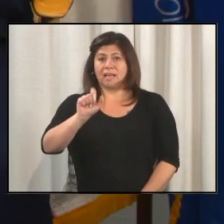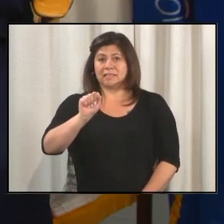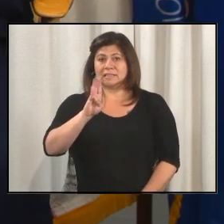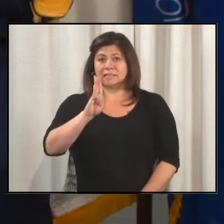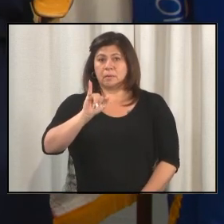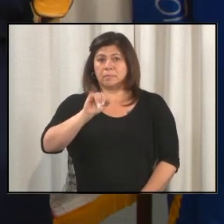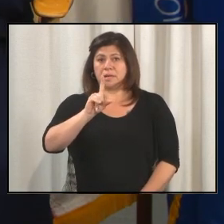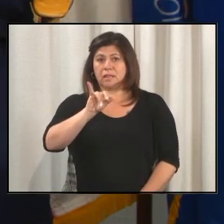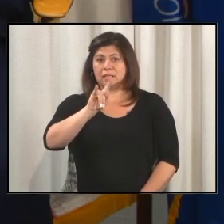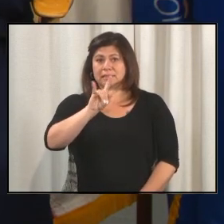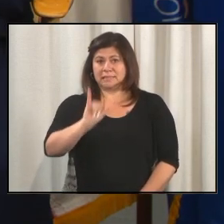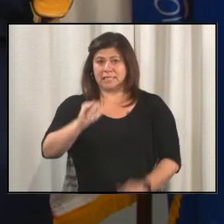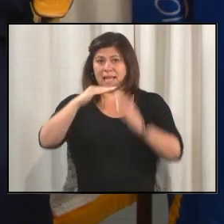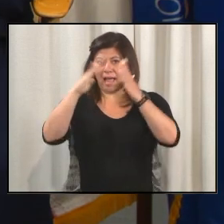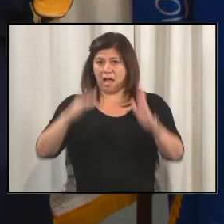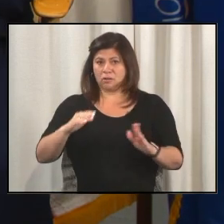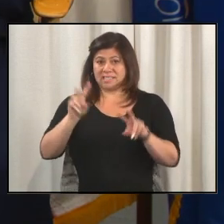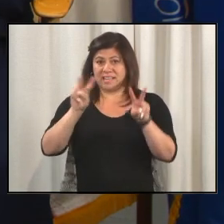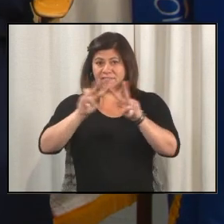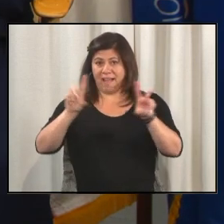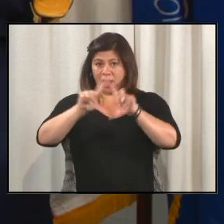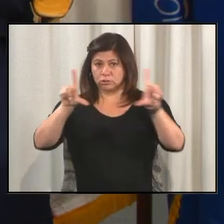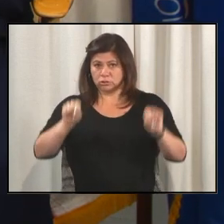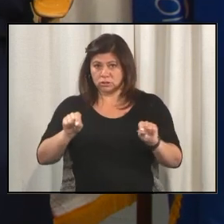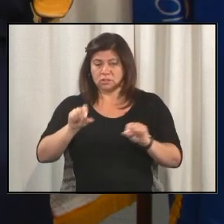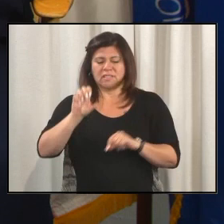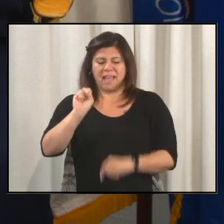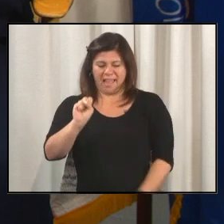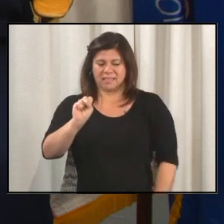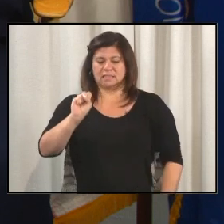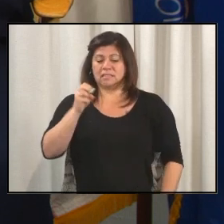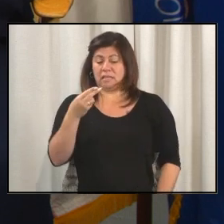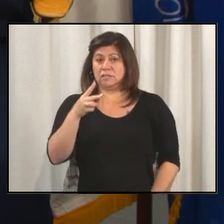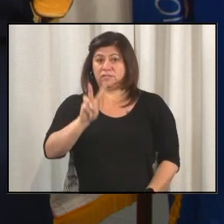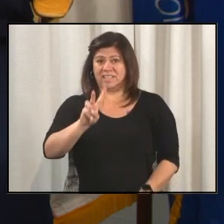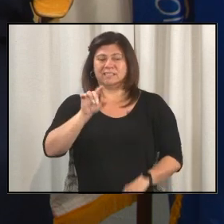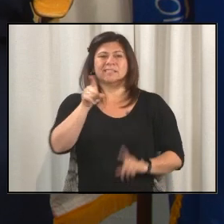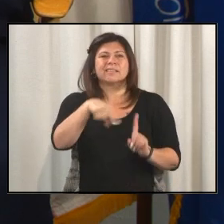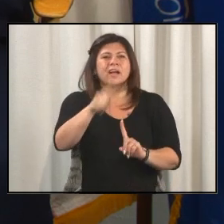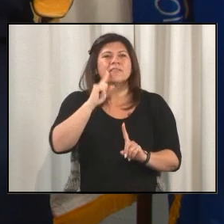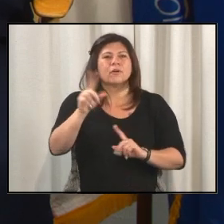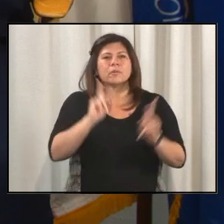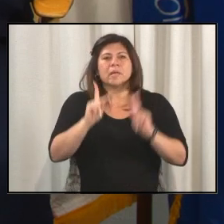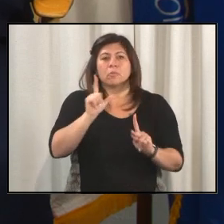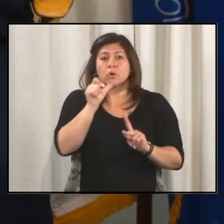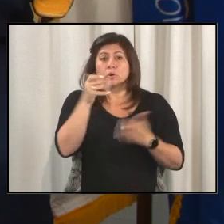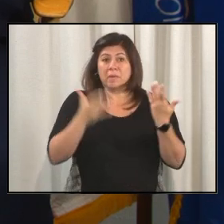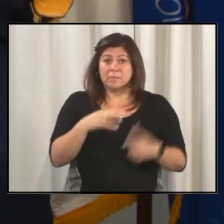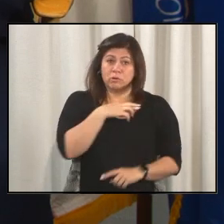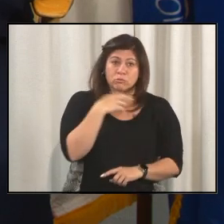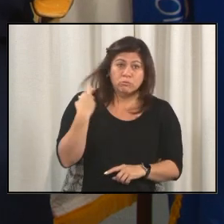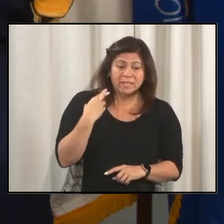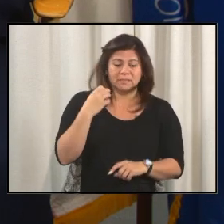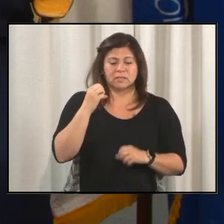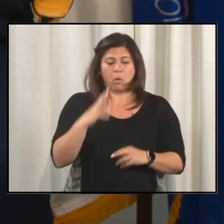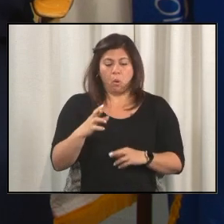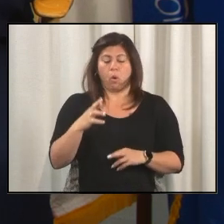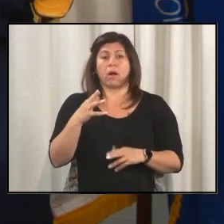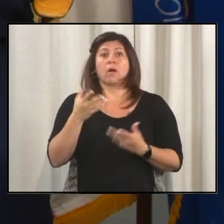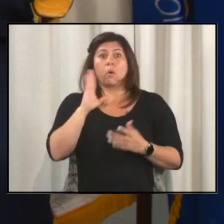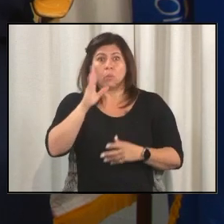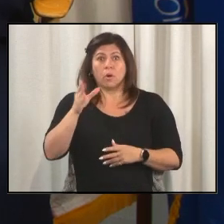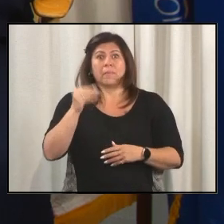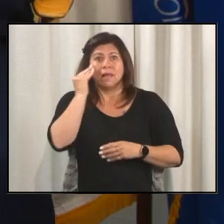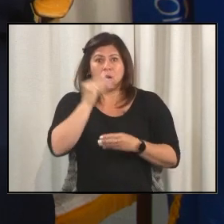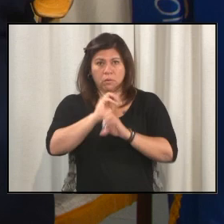housing vouchers are intended for people experiencing or at risk of homelessness, including survivors of domestic violence,